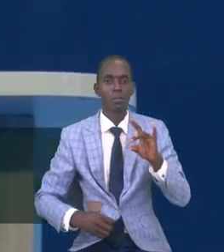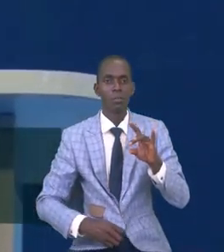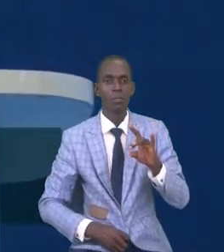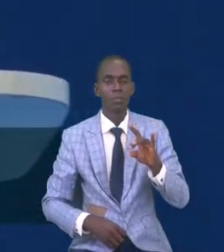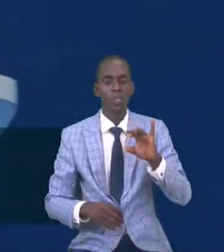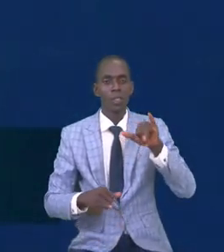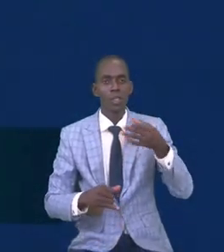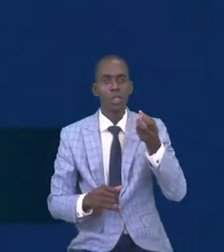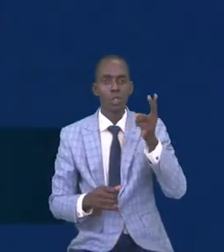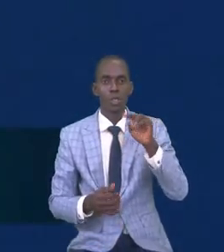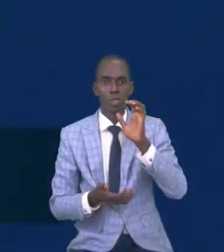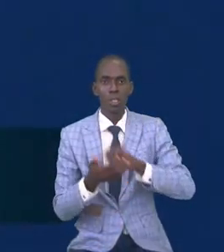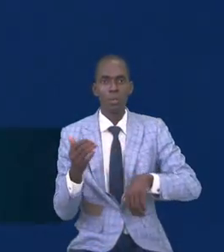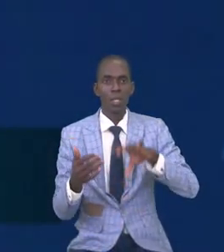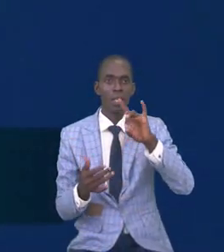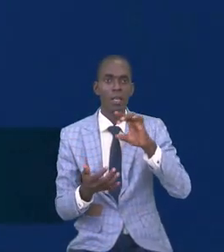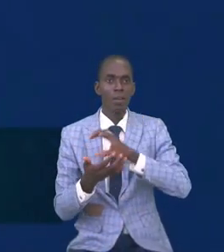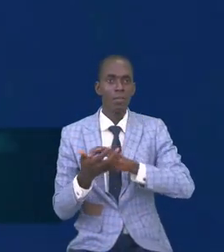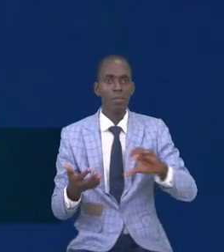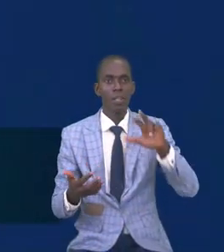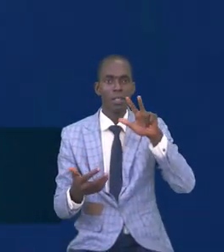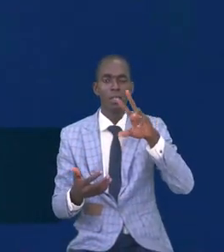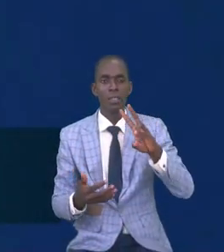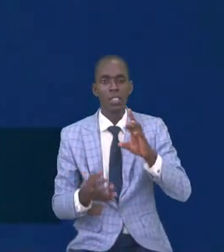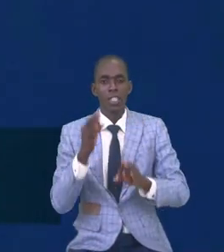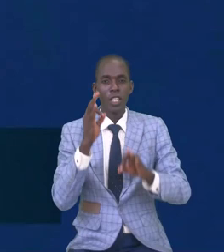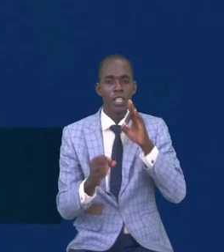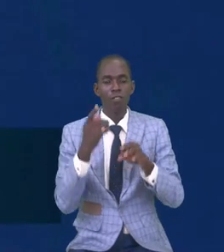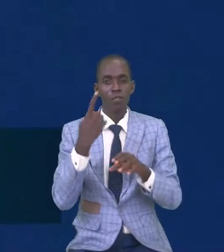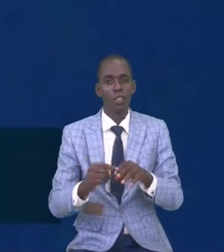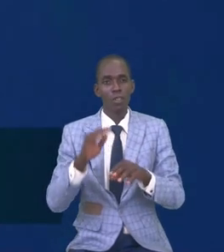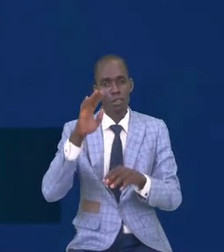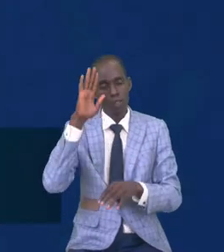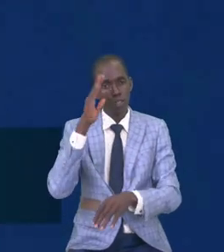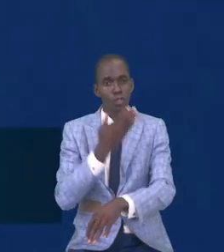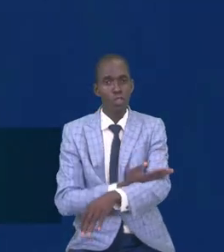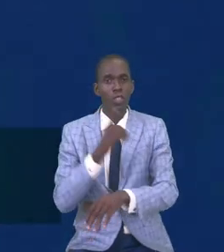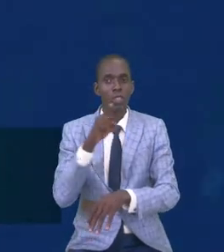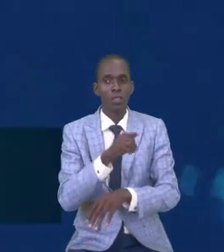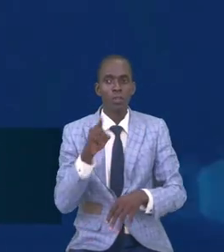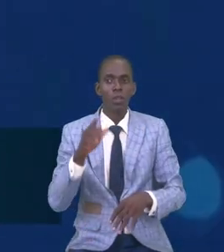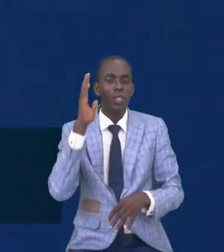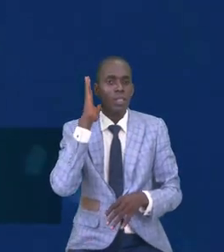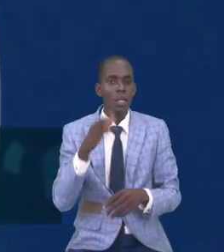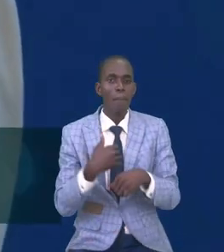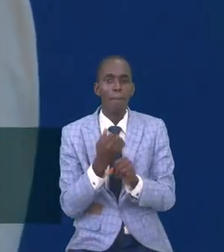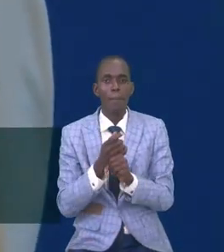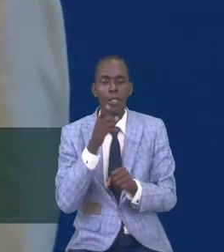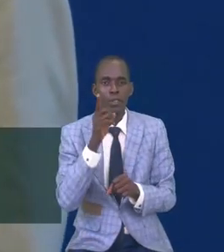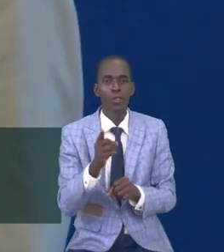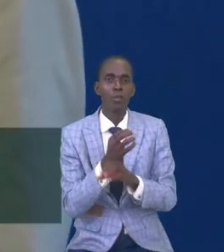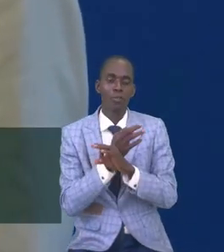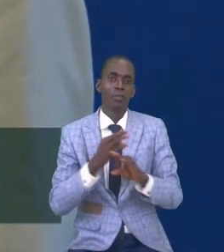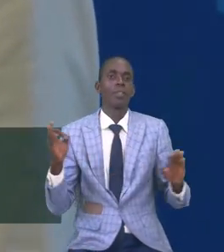36. If the Son therefore shall make you